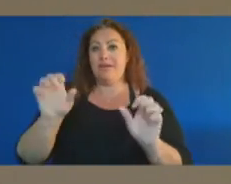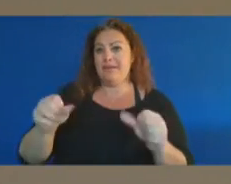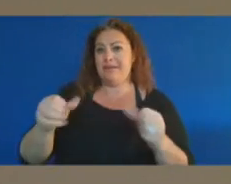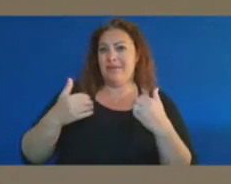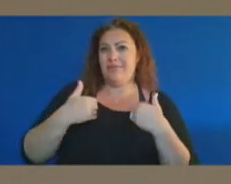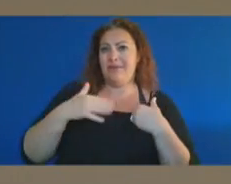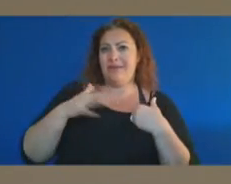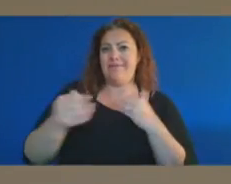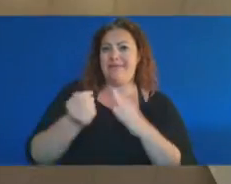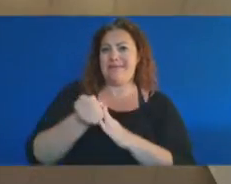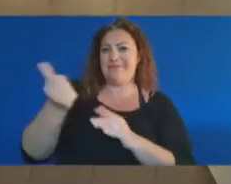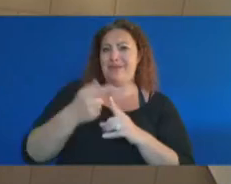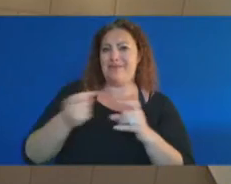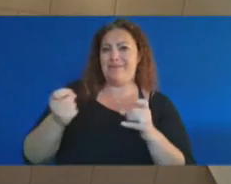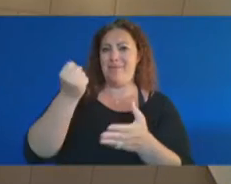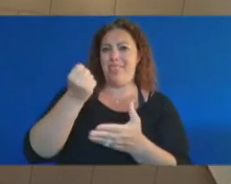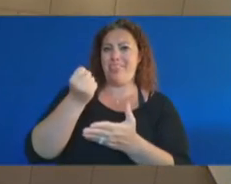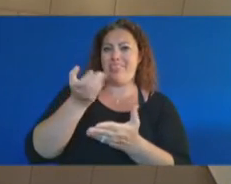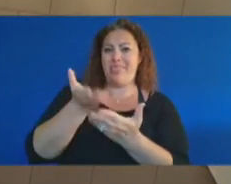record